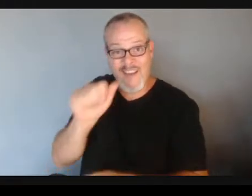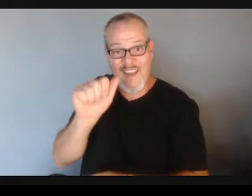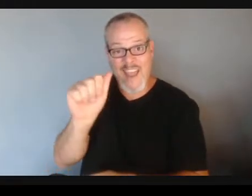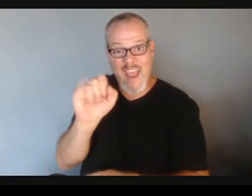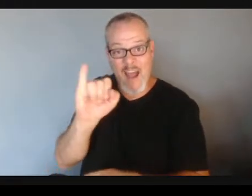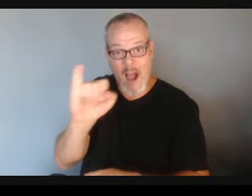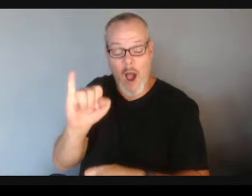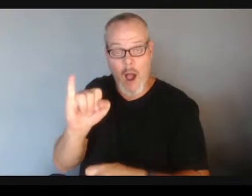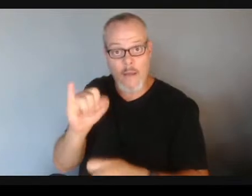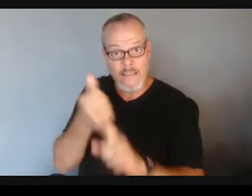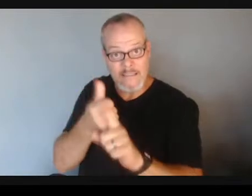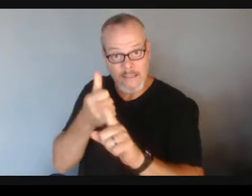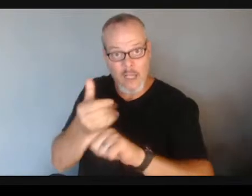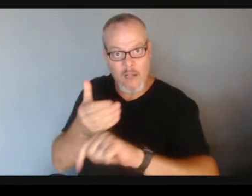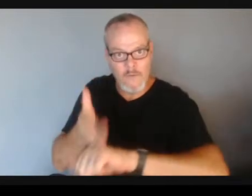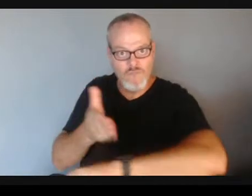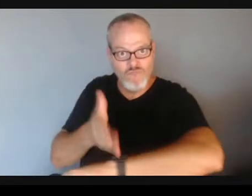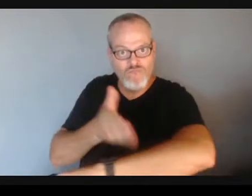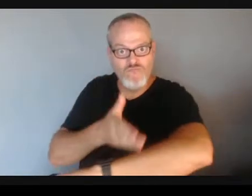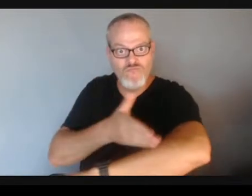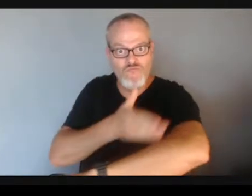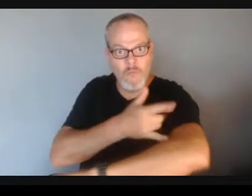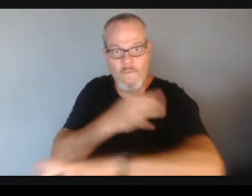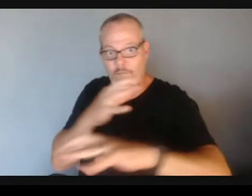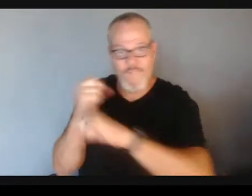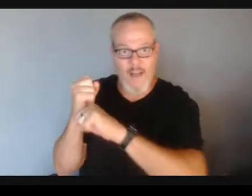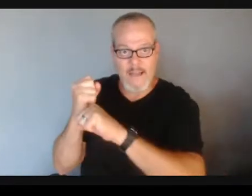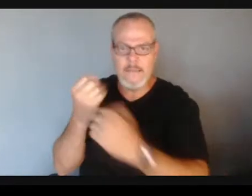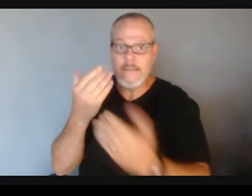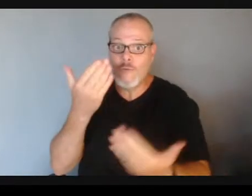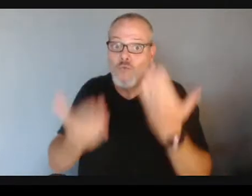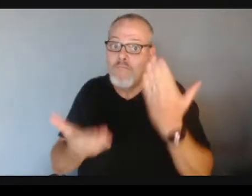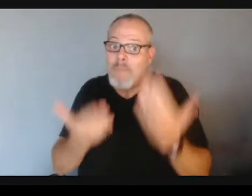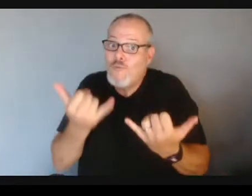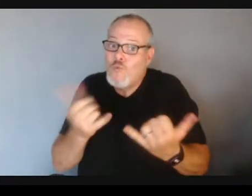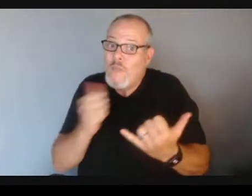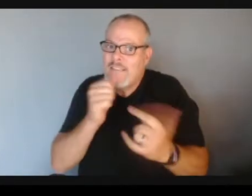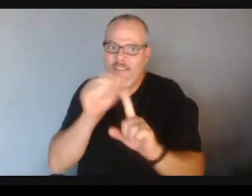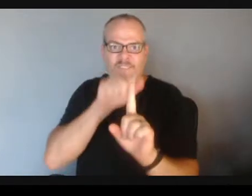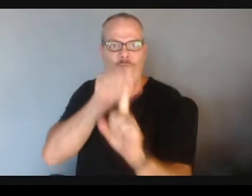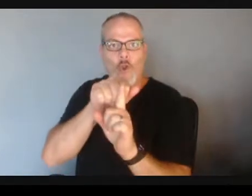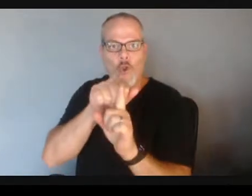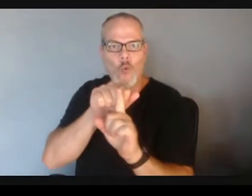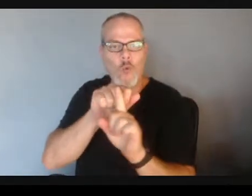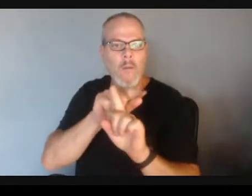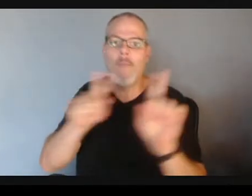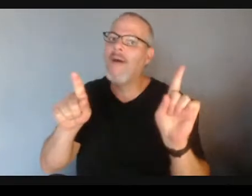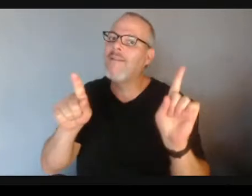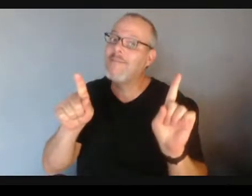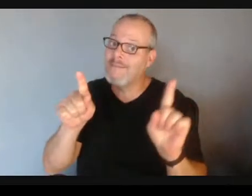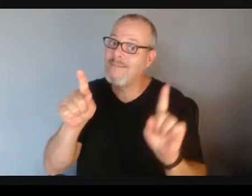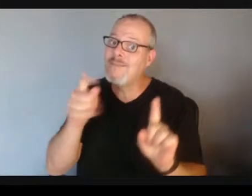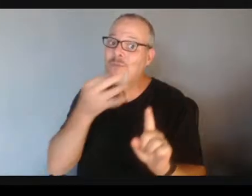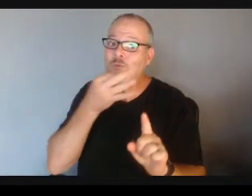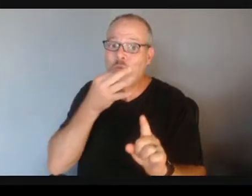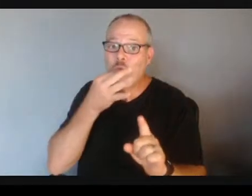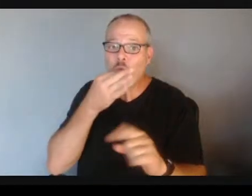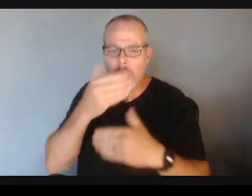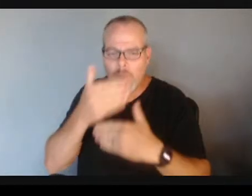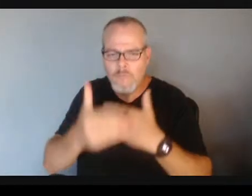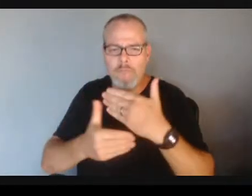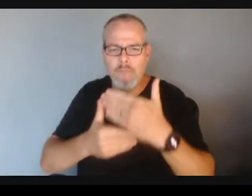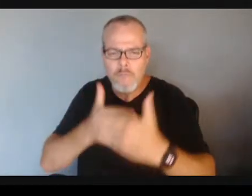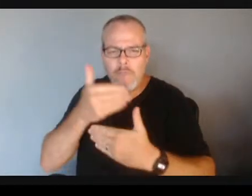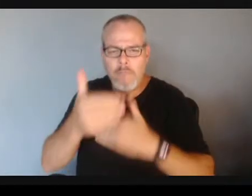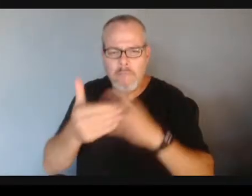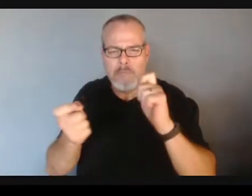advancing very rapidly. So maybe it doesn't fool you today. Maybe none of this is, gets you. Mm-hmm. But it gets more and more subtle. And